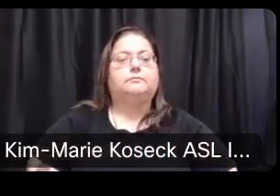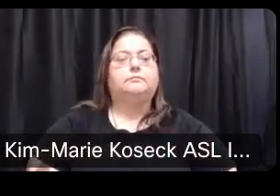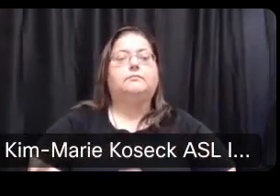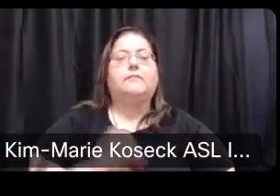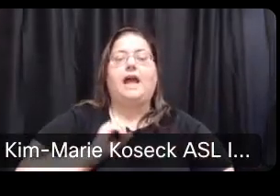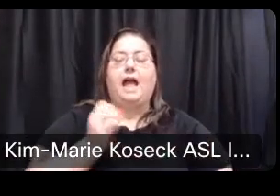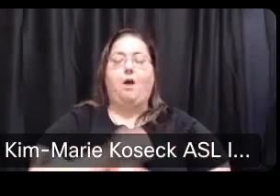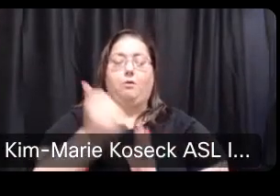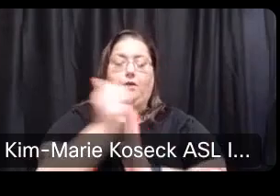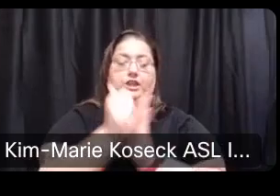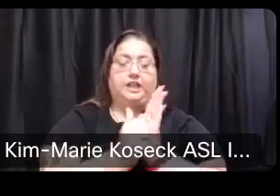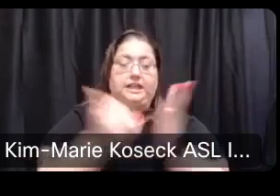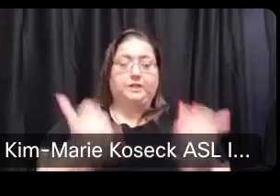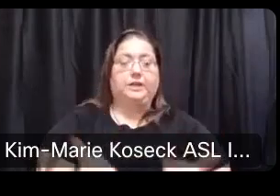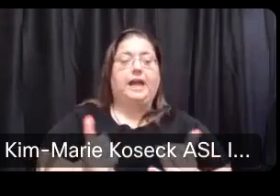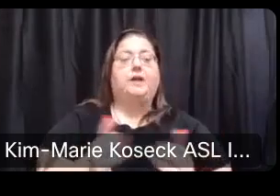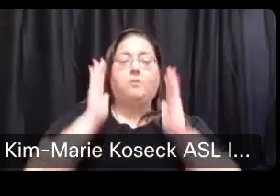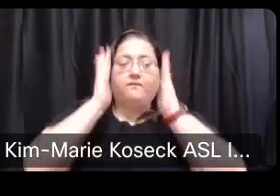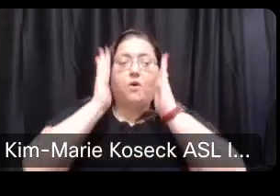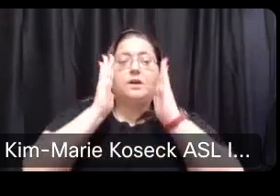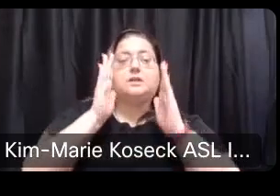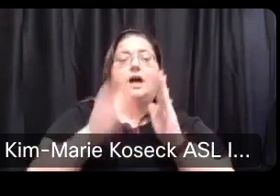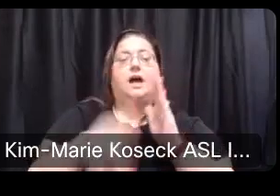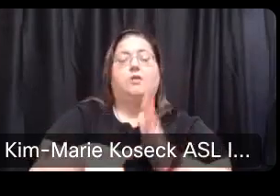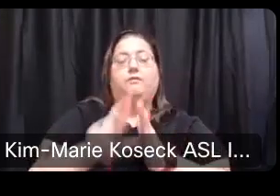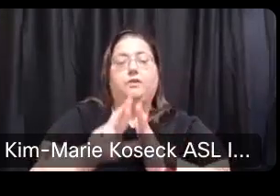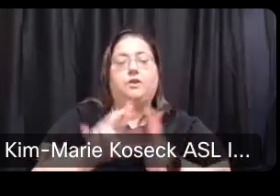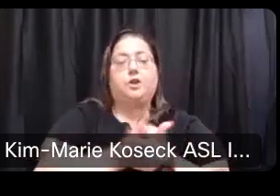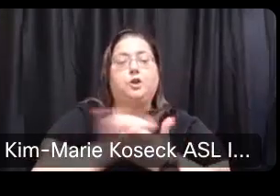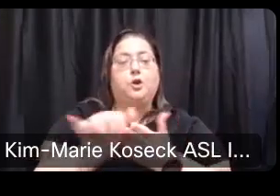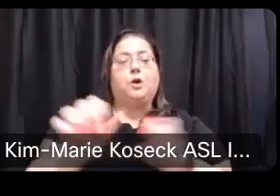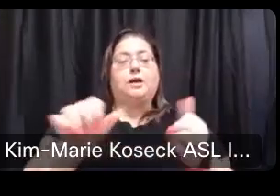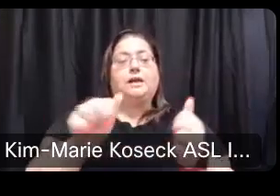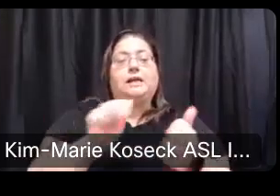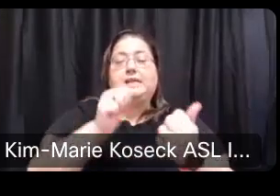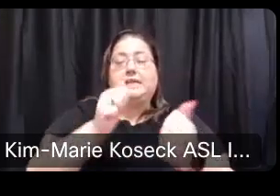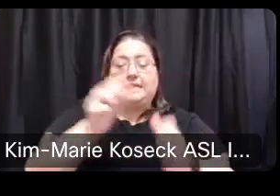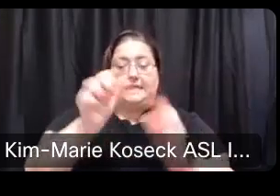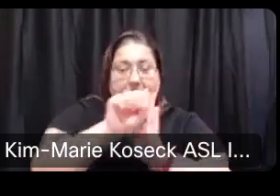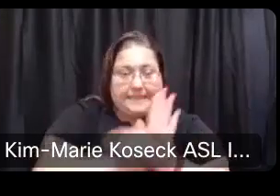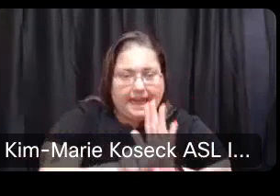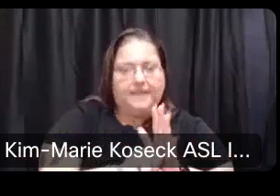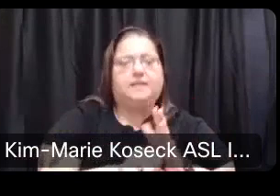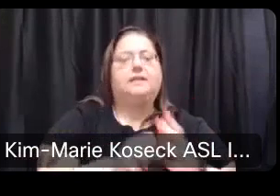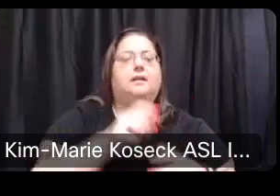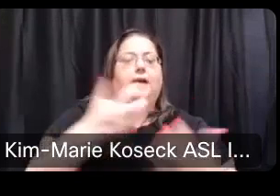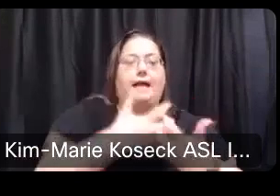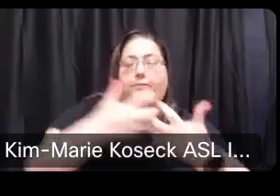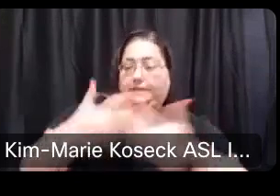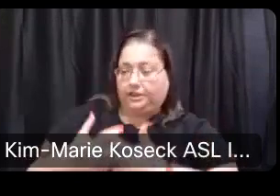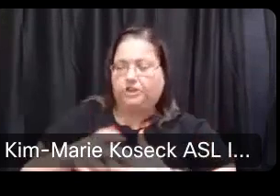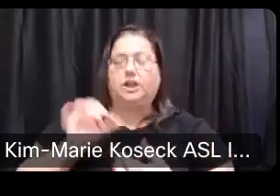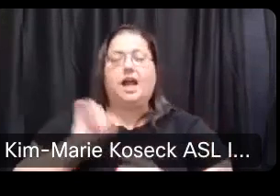Our agenda this evening will focus on an overview of the New York State Adaptation and Resilience Plan with a focused